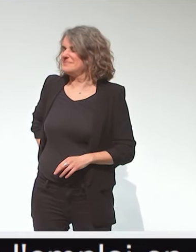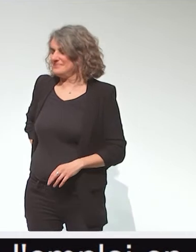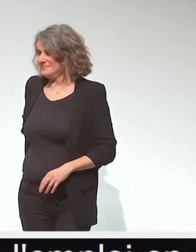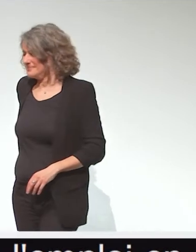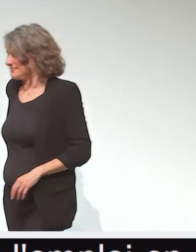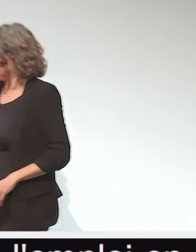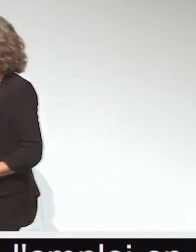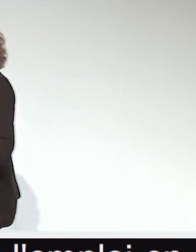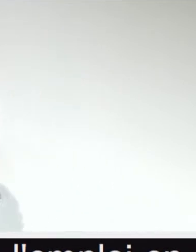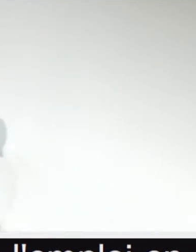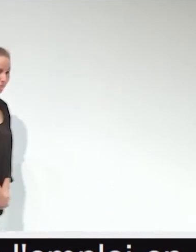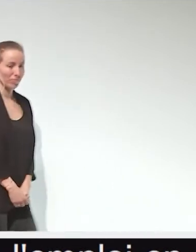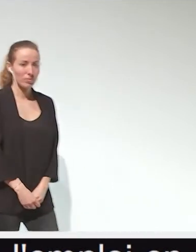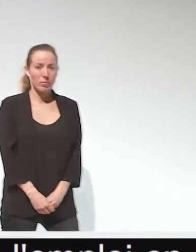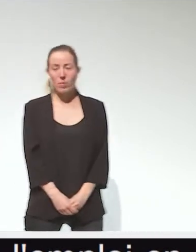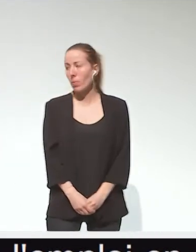Thank you.